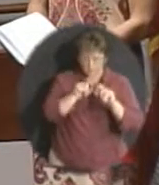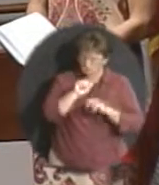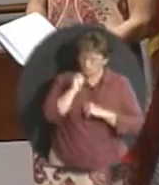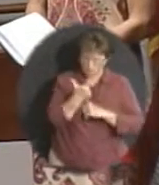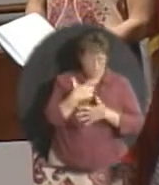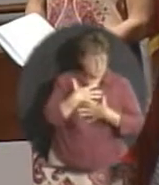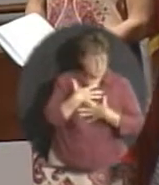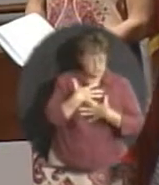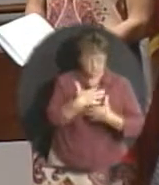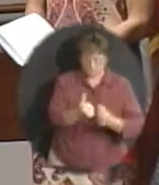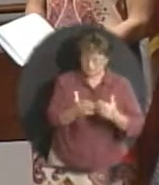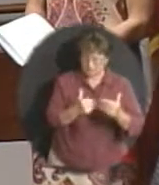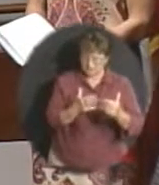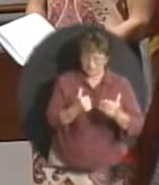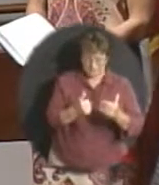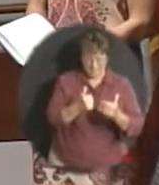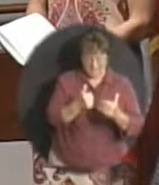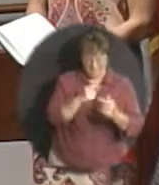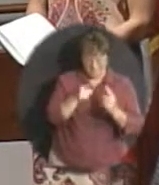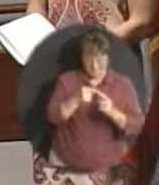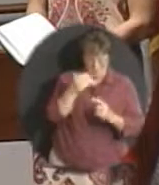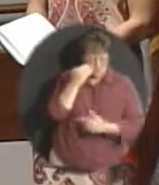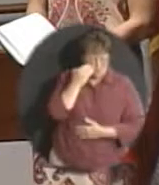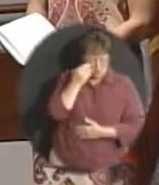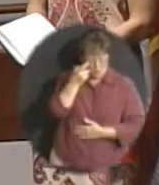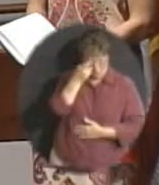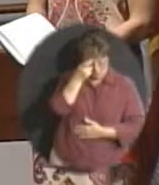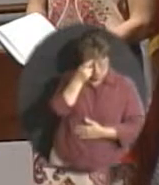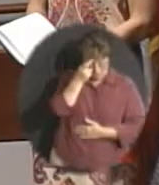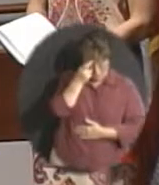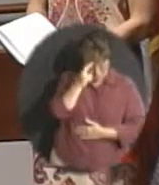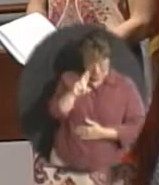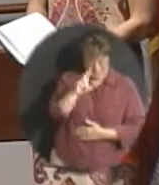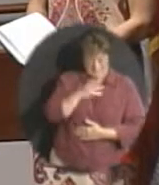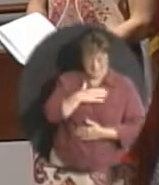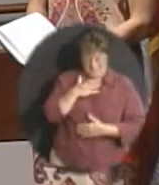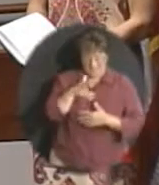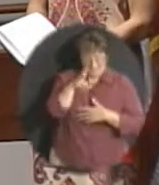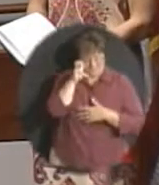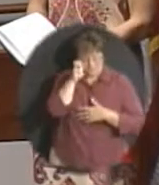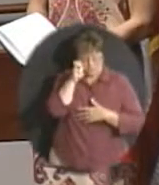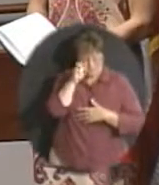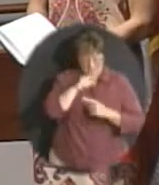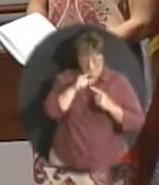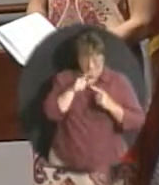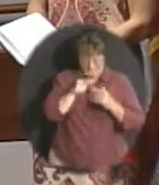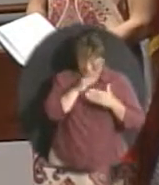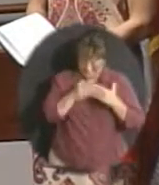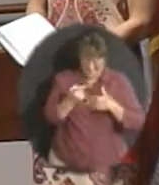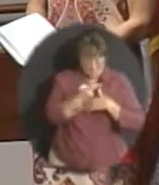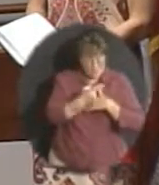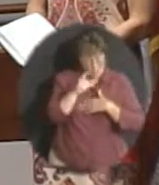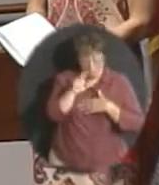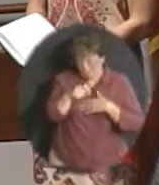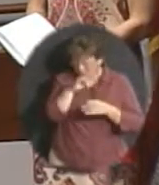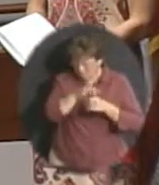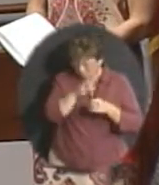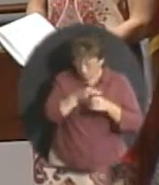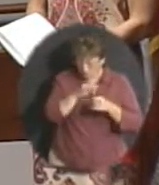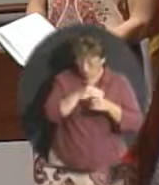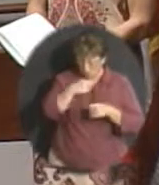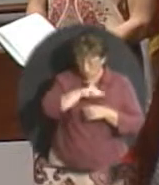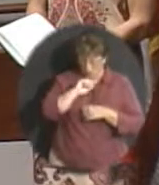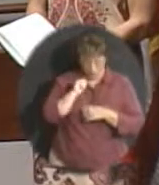and respected and listened to. At the end of the day, we have to make a vote, and at the end of the vote, we all support the vote.